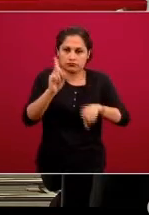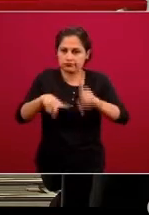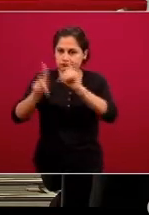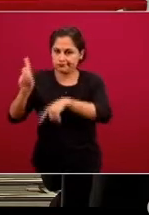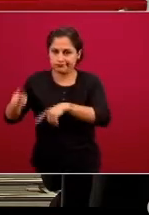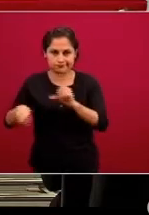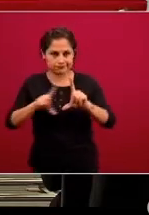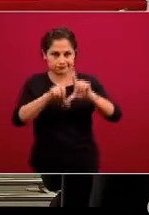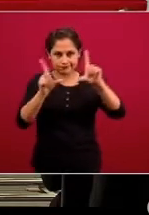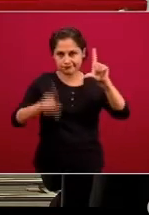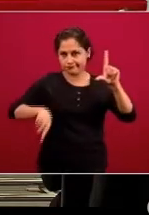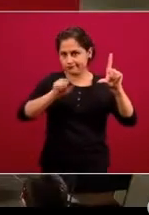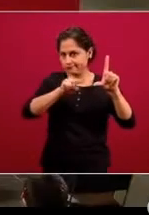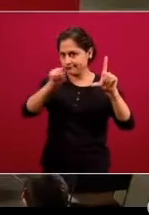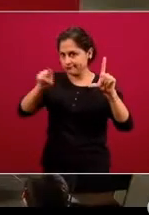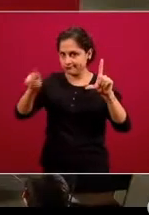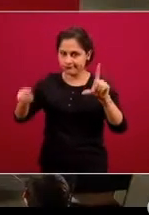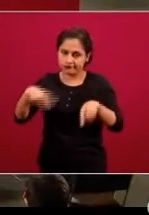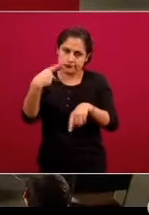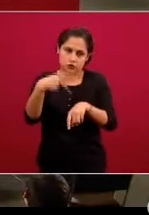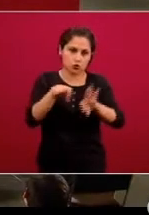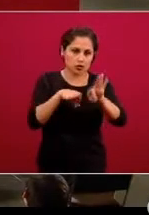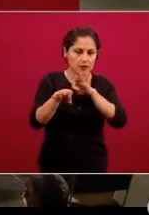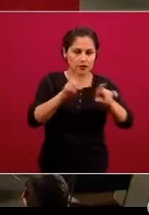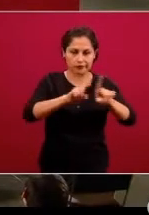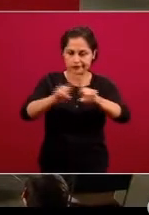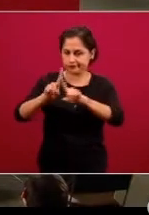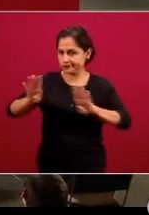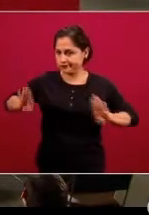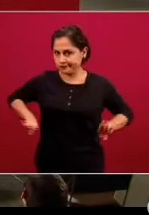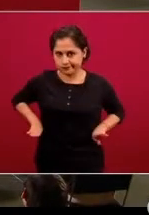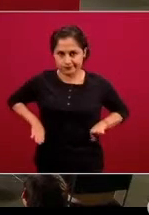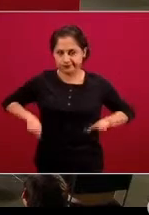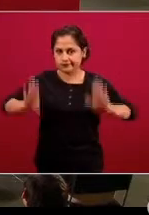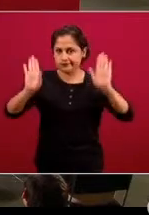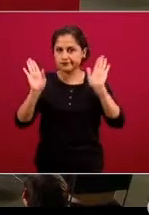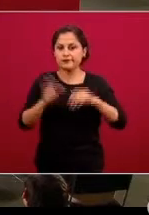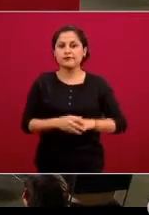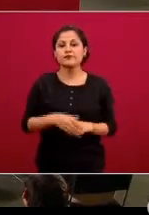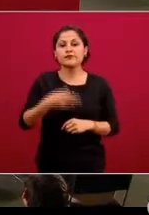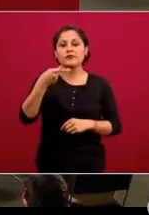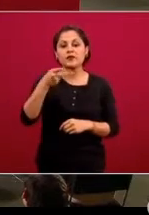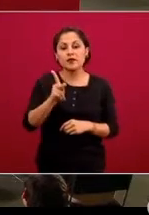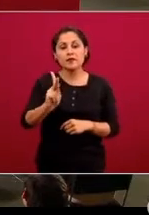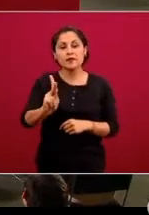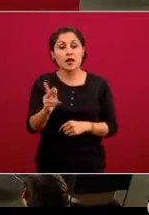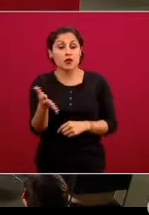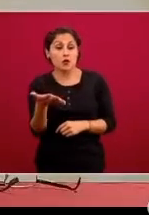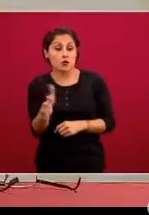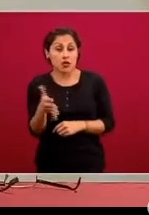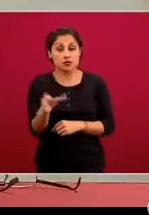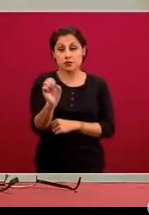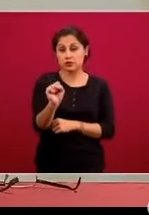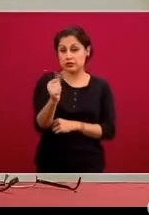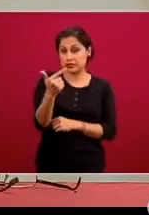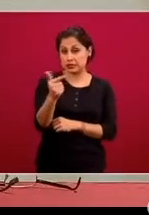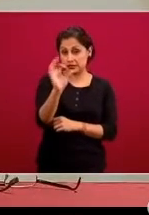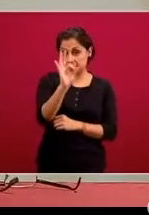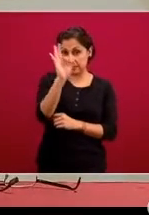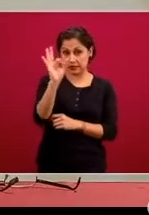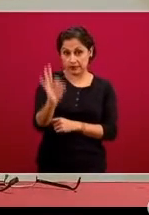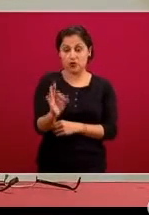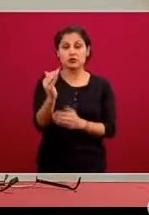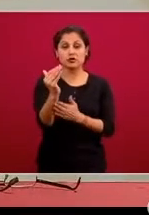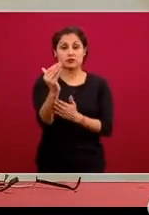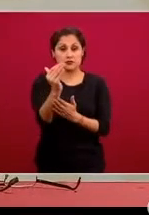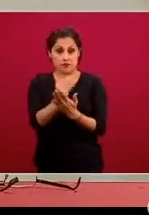space. Now, this number has some variation among states and among different localities, but on